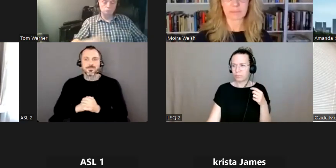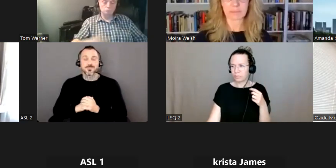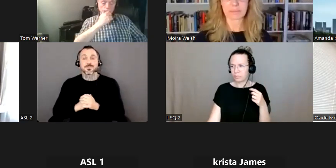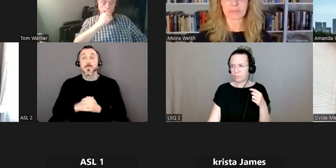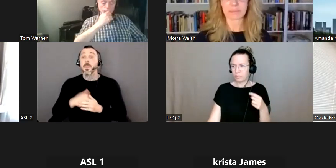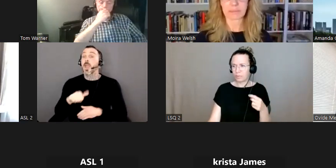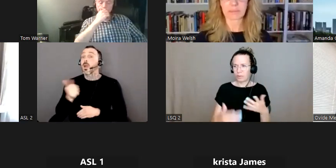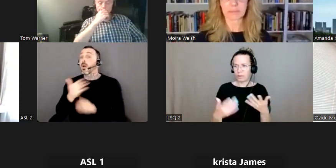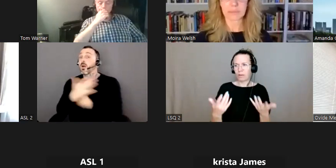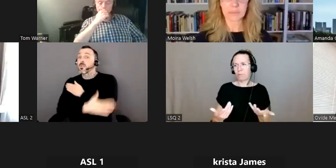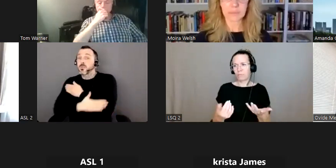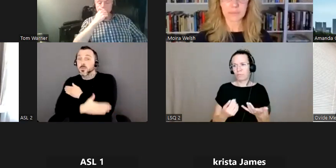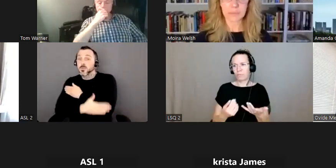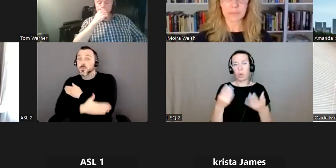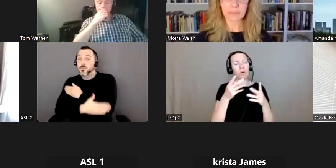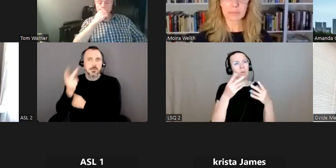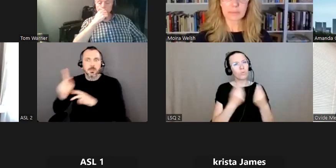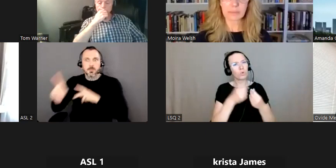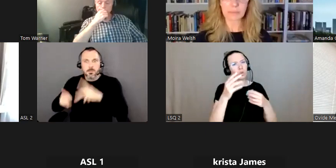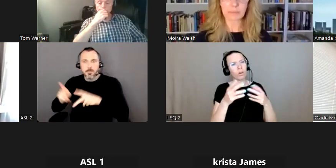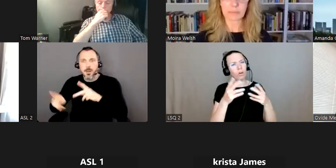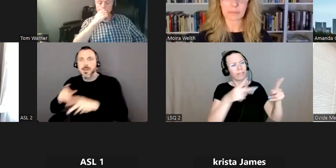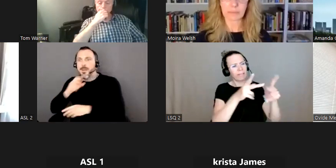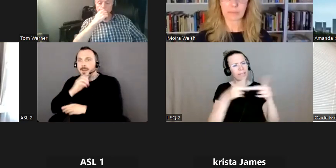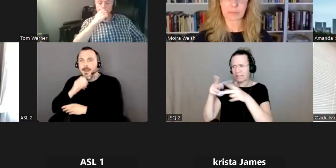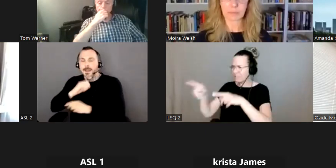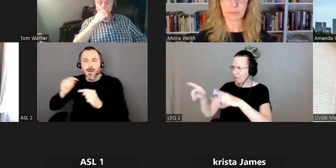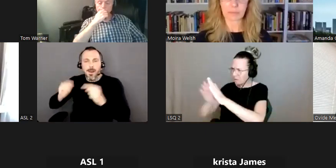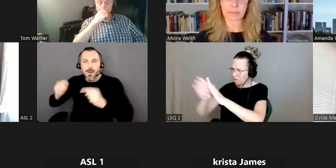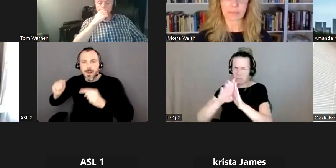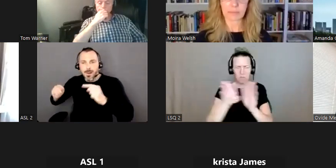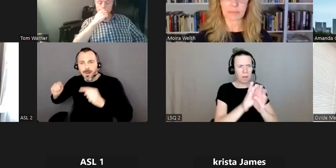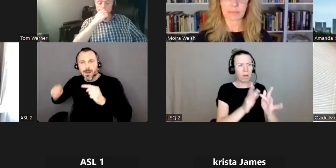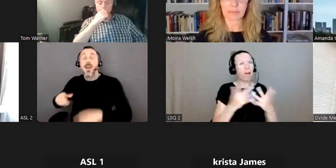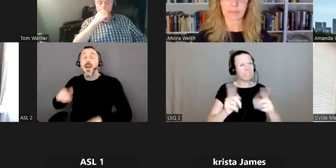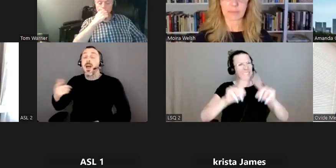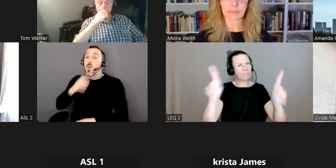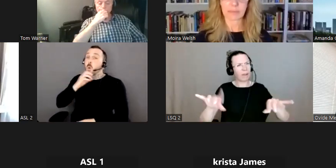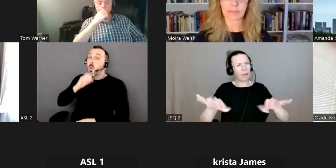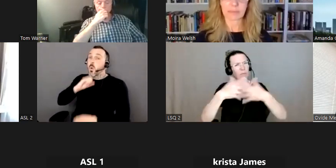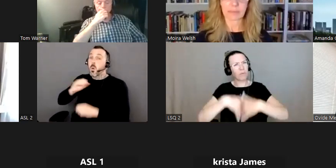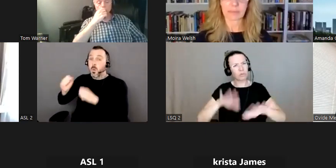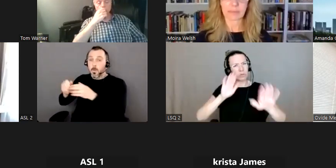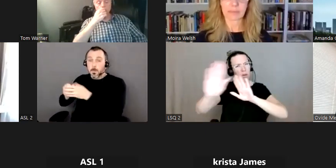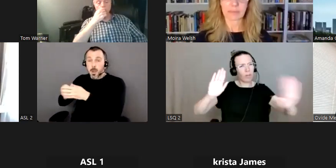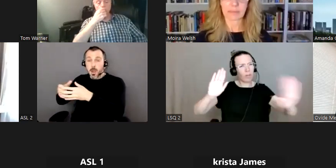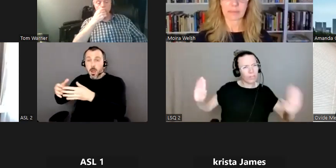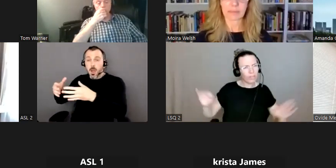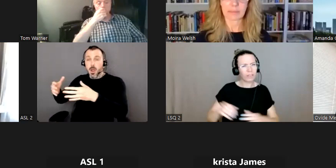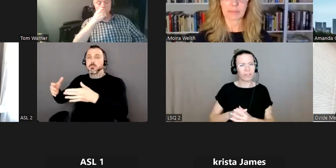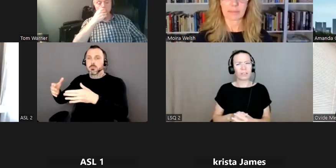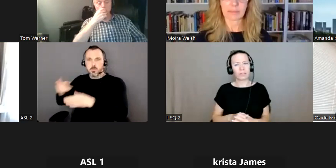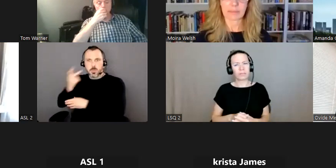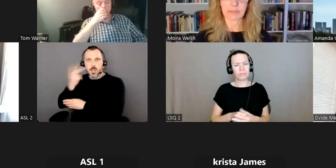population, connections are different, and where as the older population grows, it becomes more